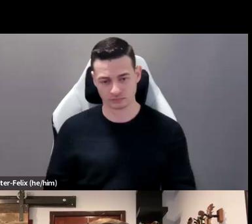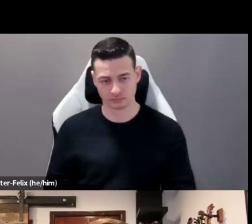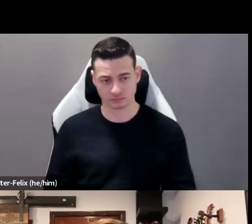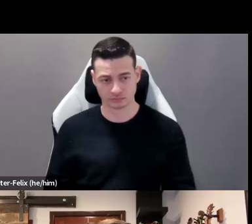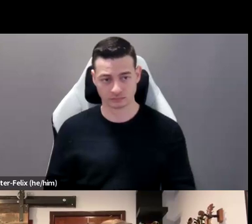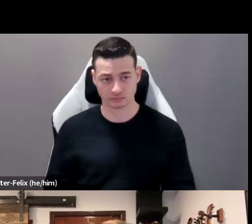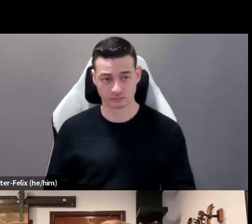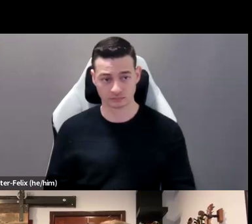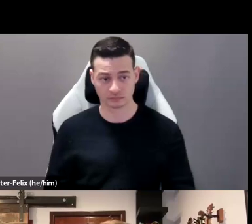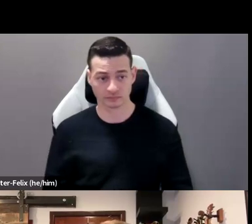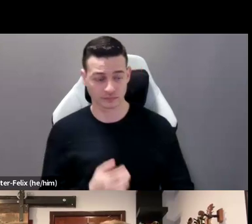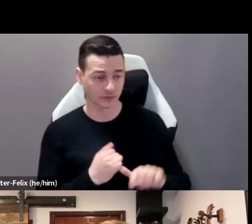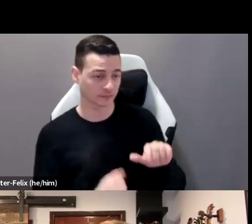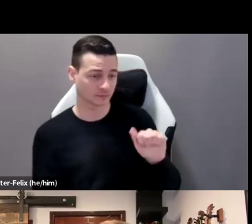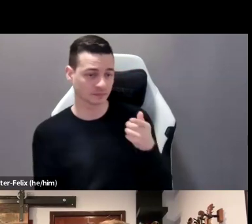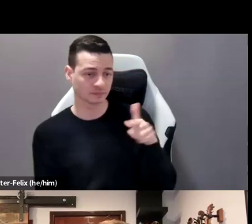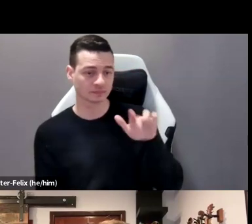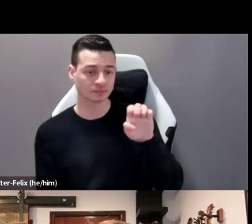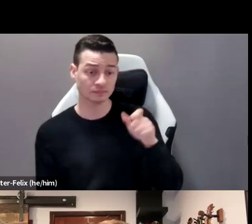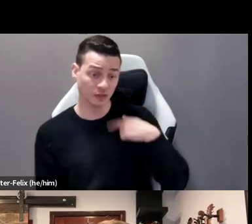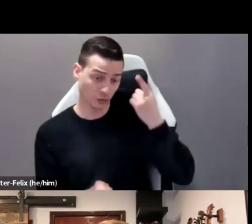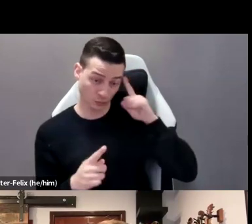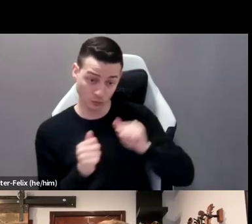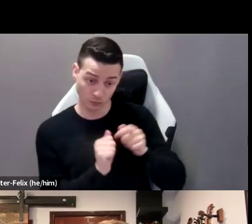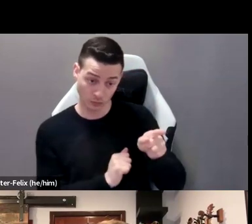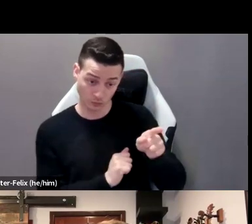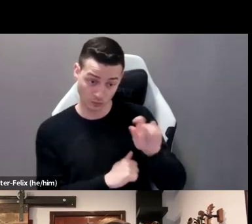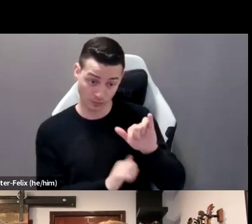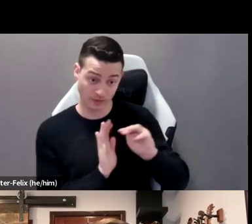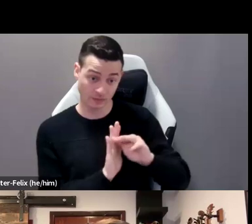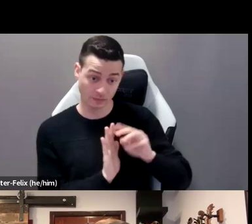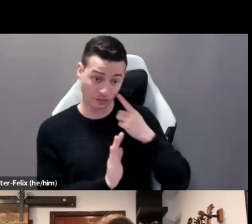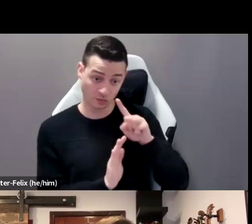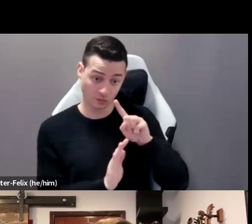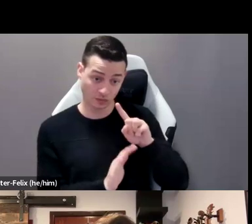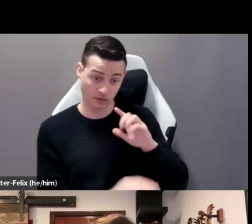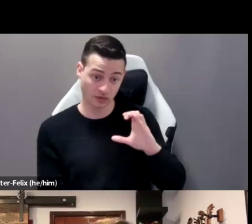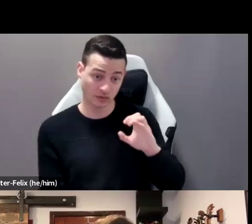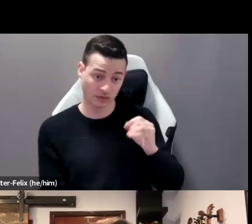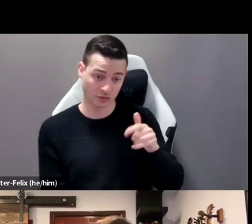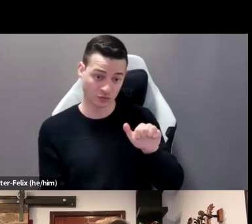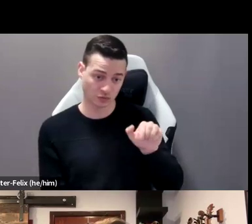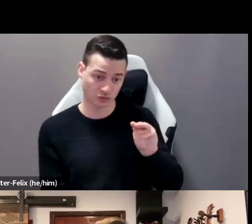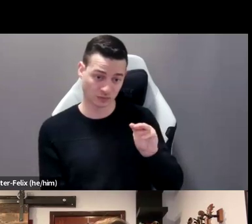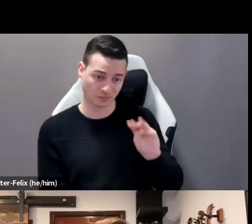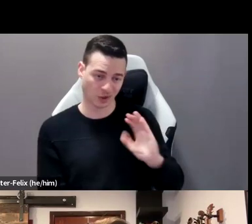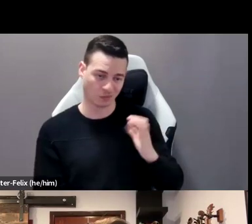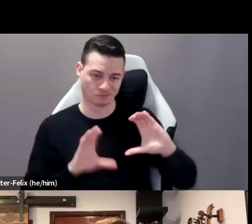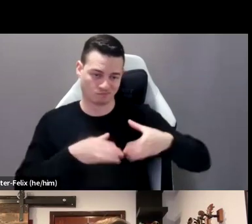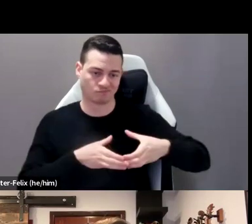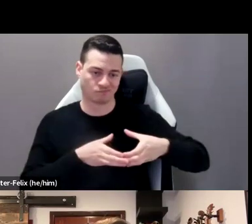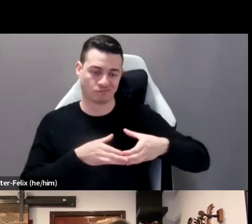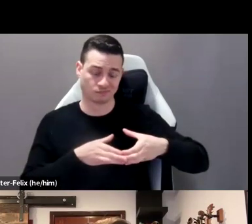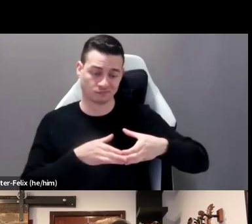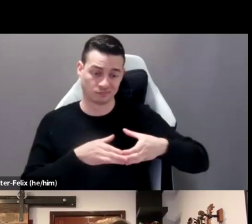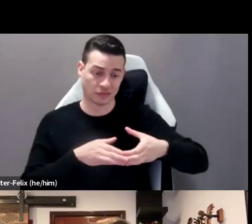I mean, I completely agree with you. I think the model we use with the consortium is find out what's already there and then just support it